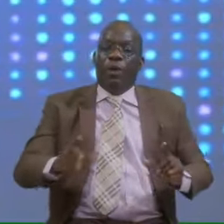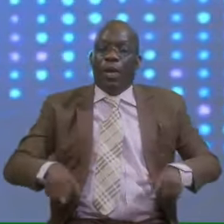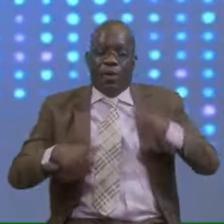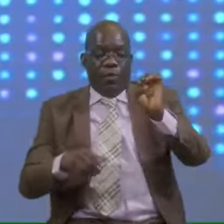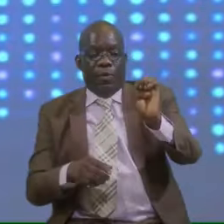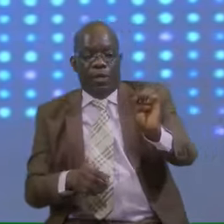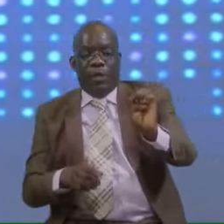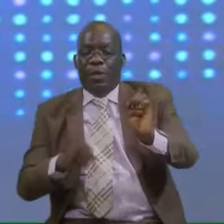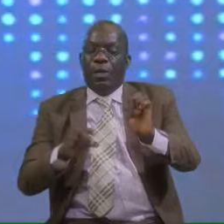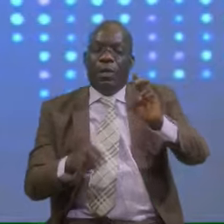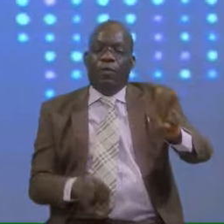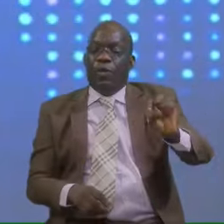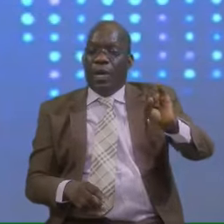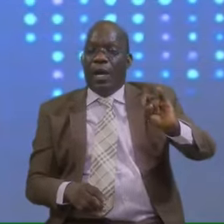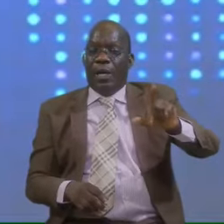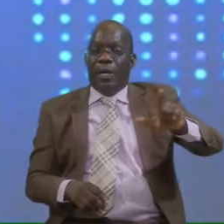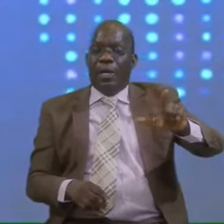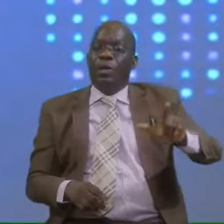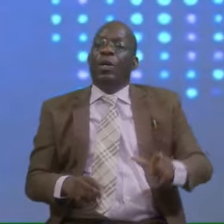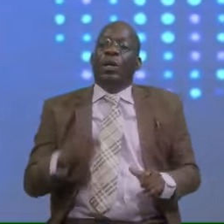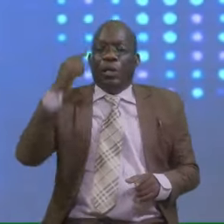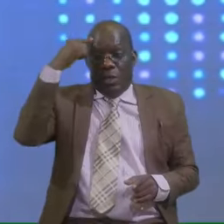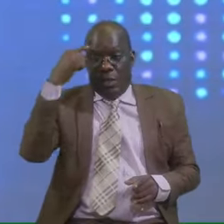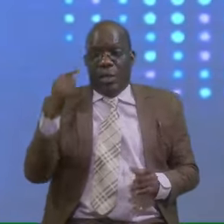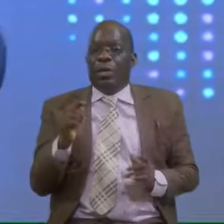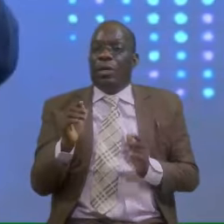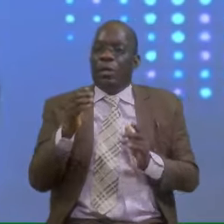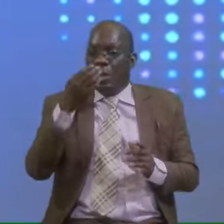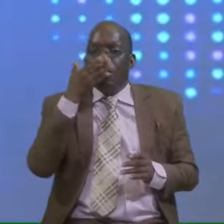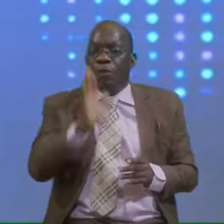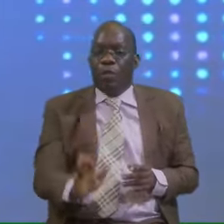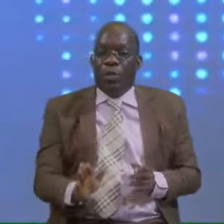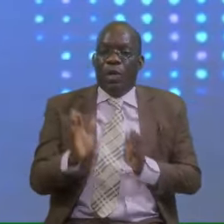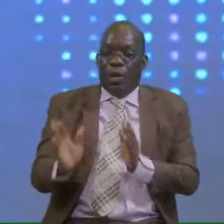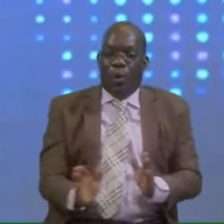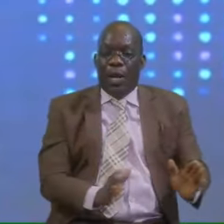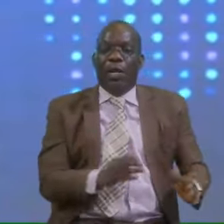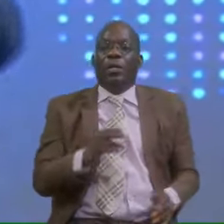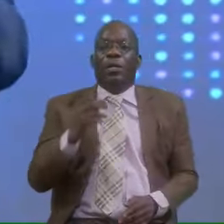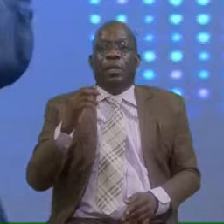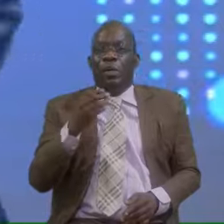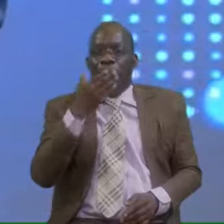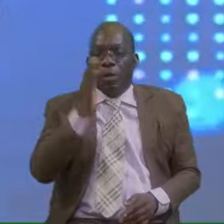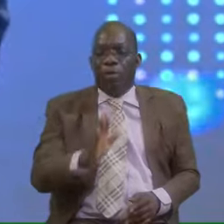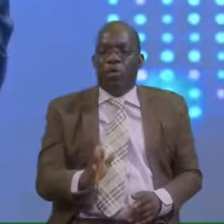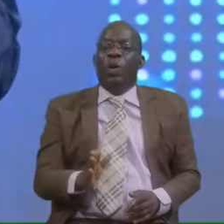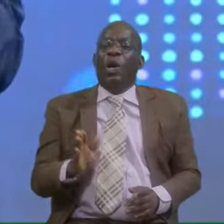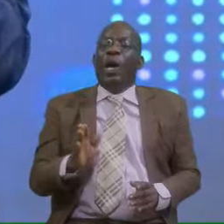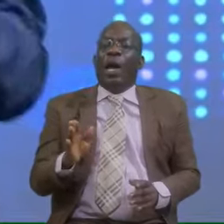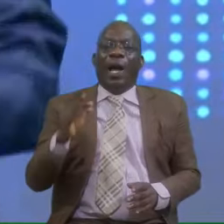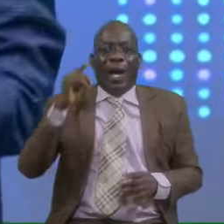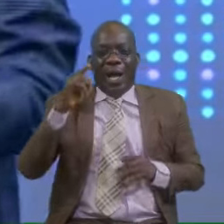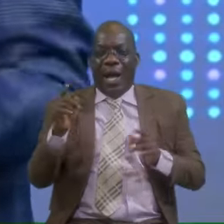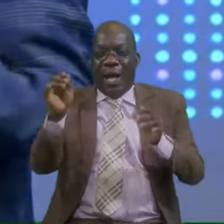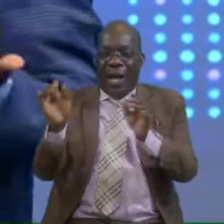It thinks evil. It plans evil. It strategizes evil. All they can